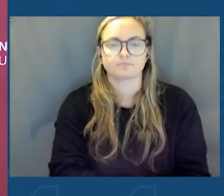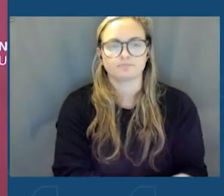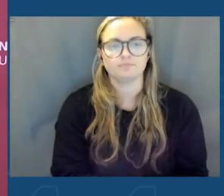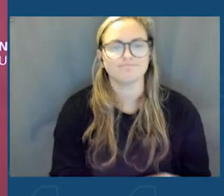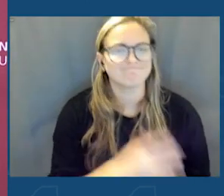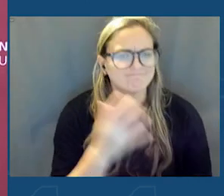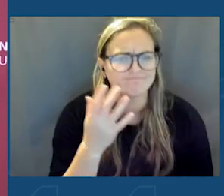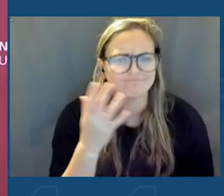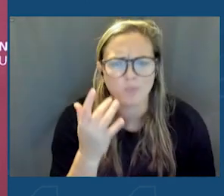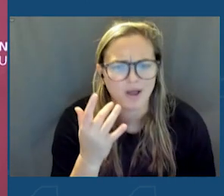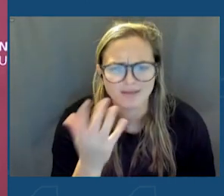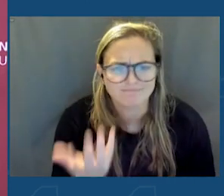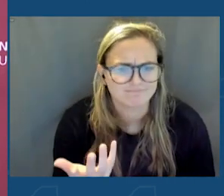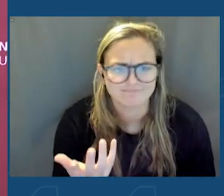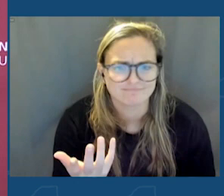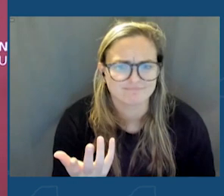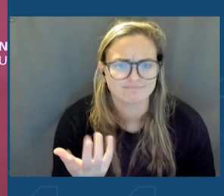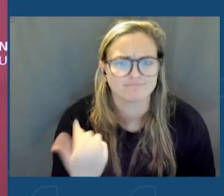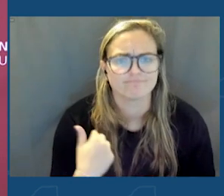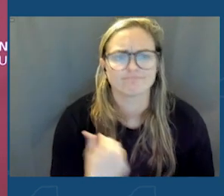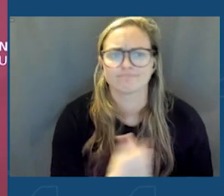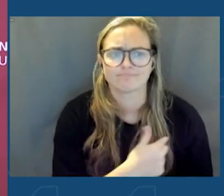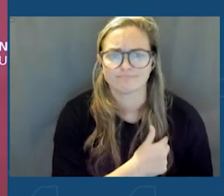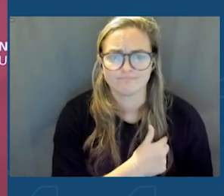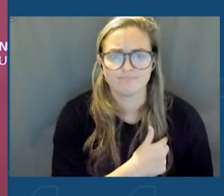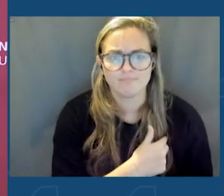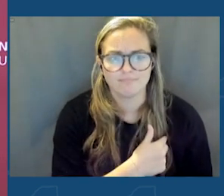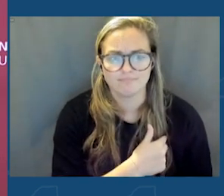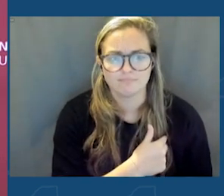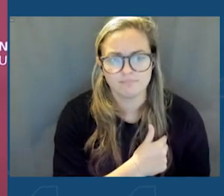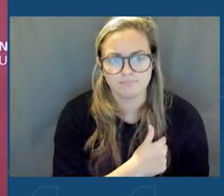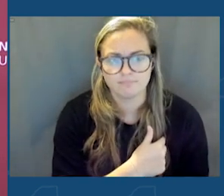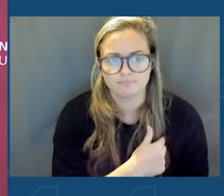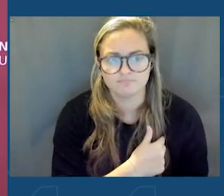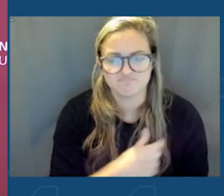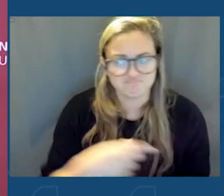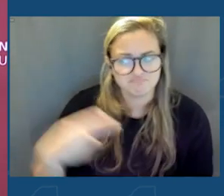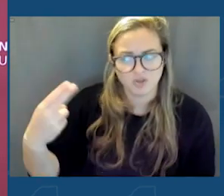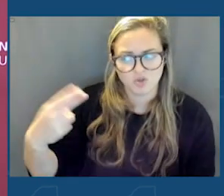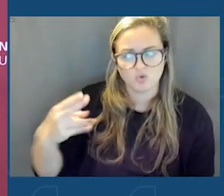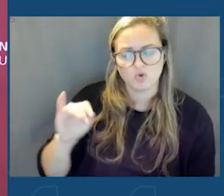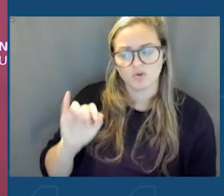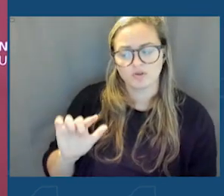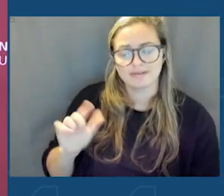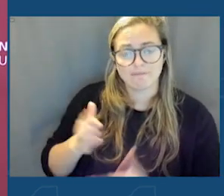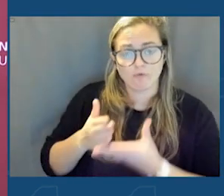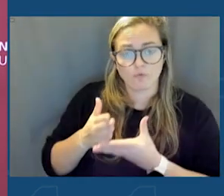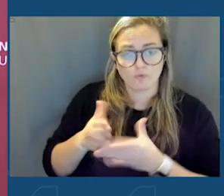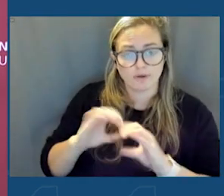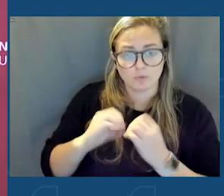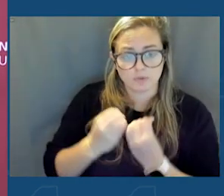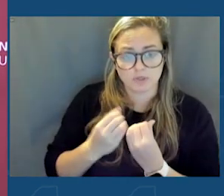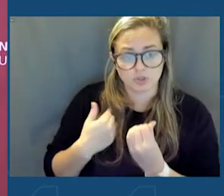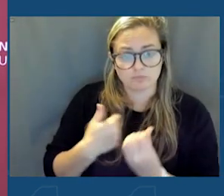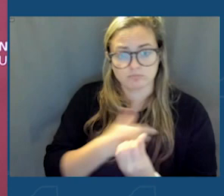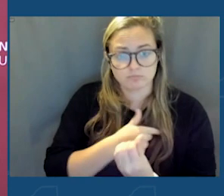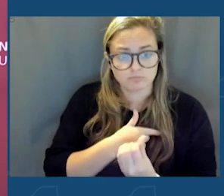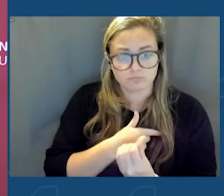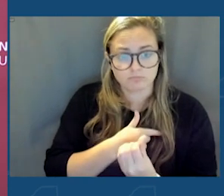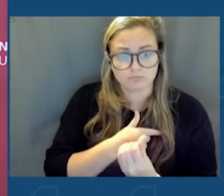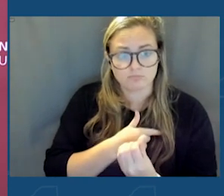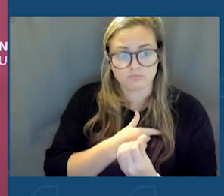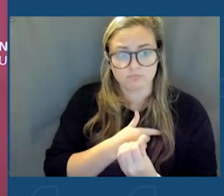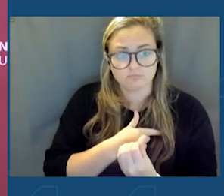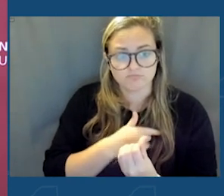Why? Because we are an historic civil rights organization, and no